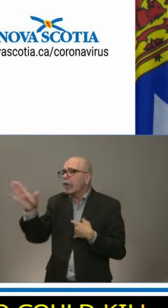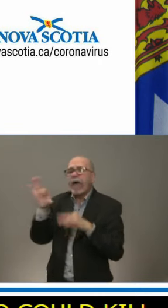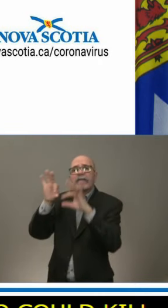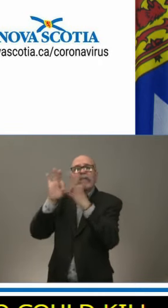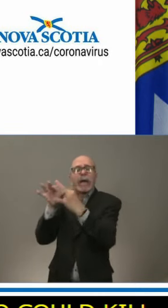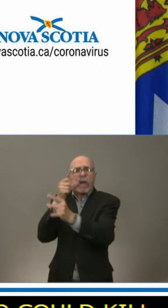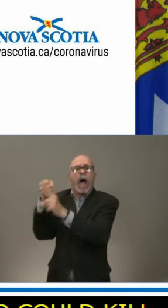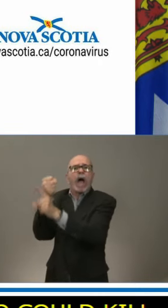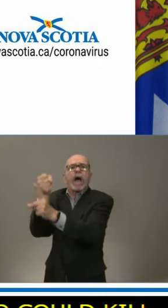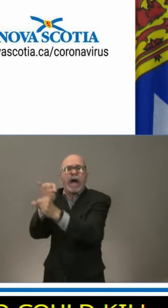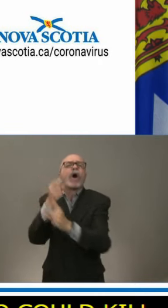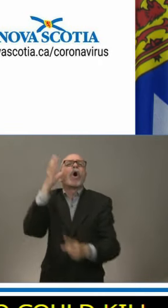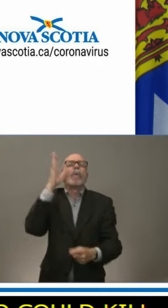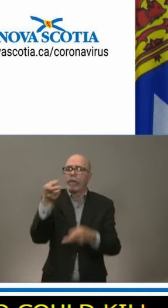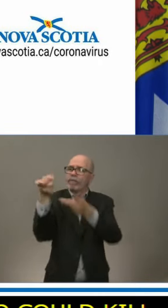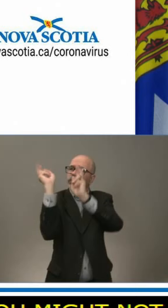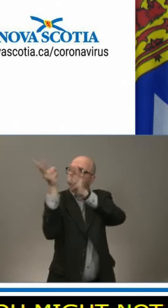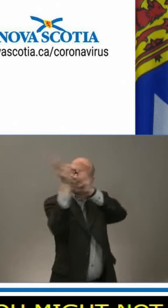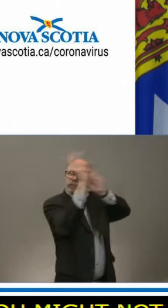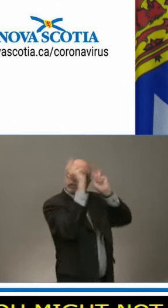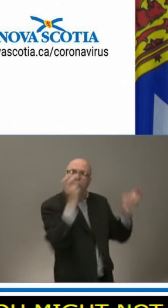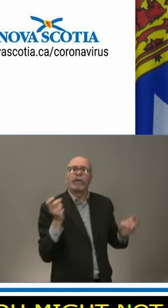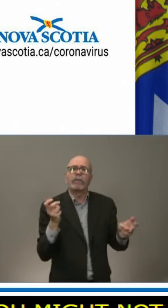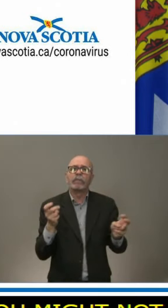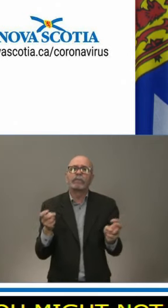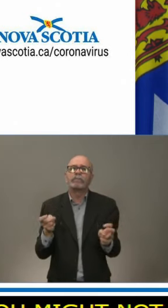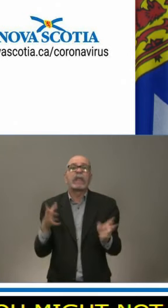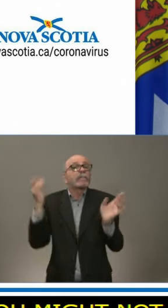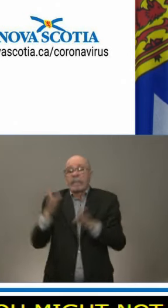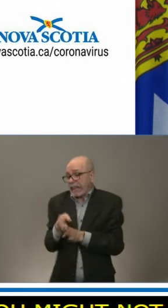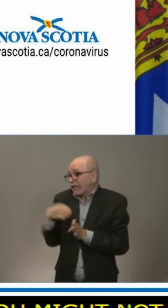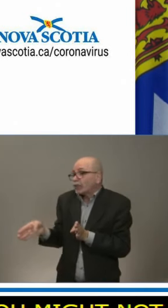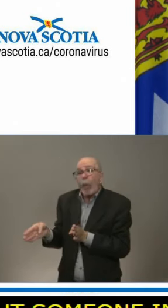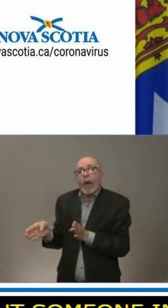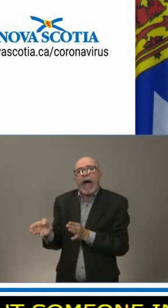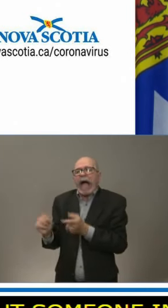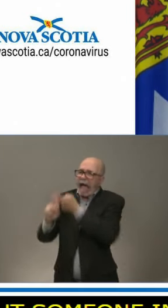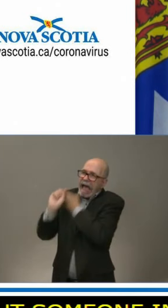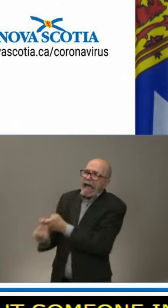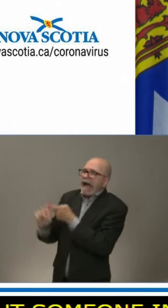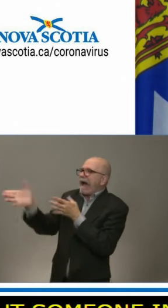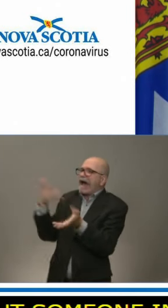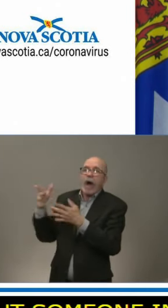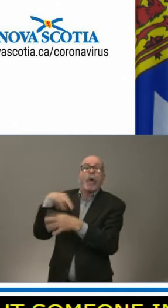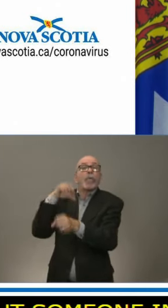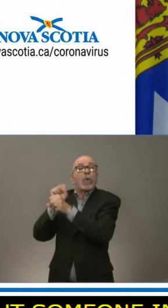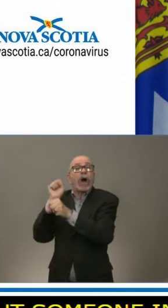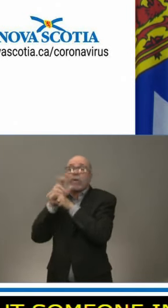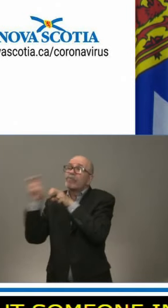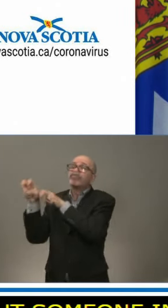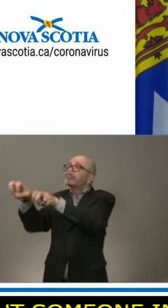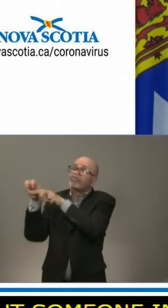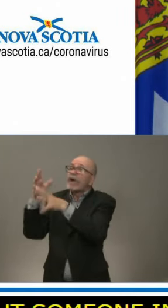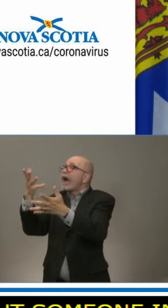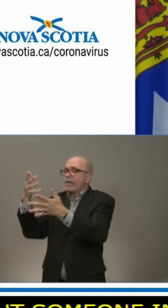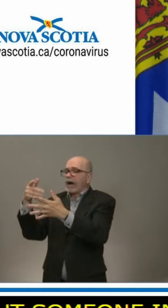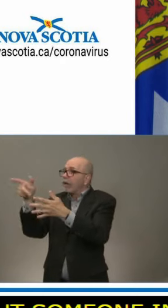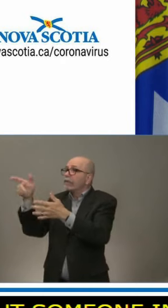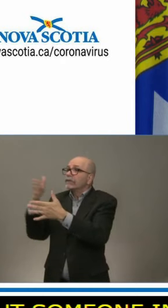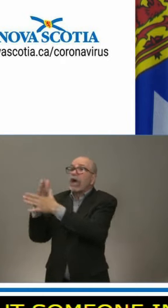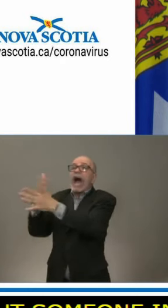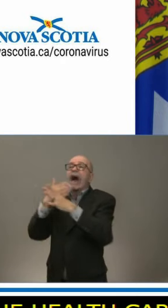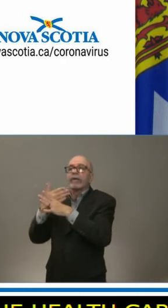the healthcare worker down the street who has to go to work every day to protect us has no protection against